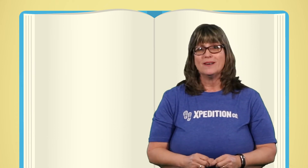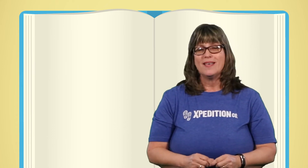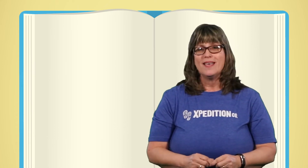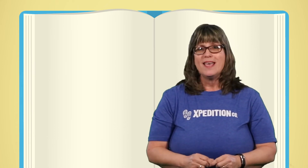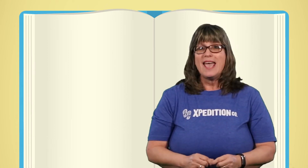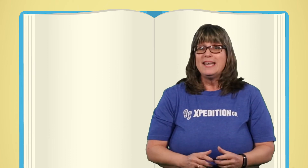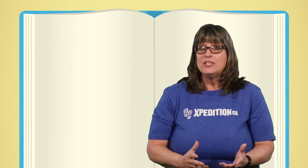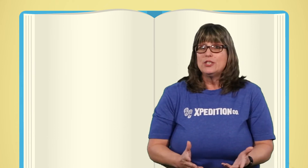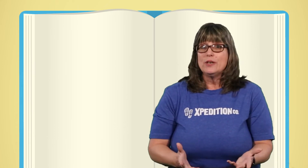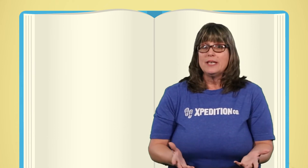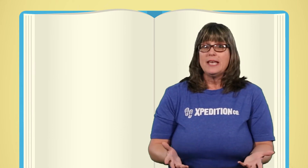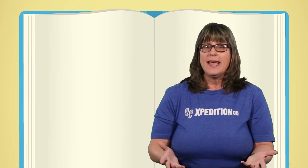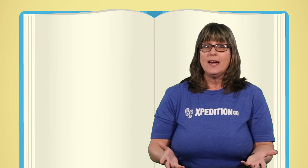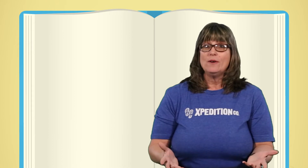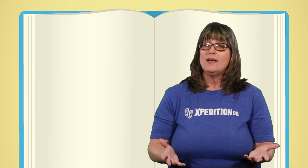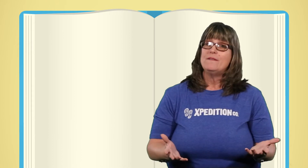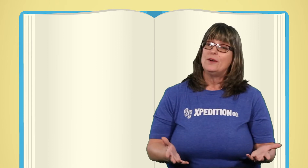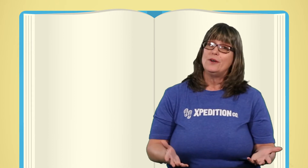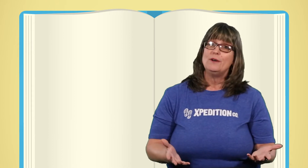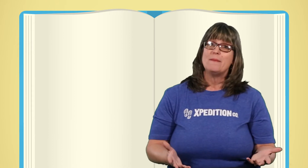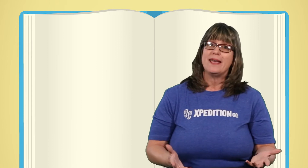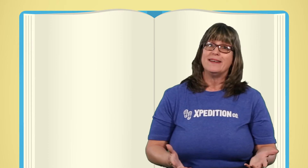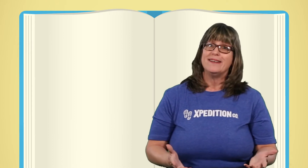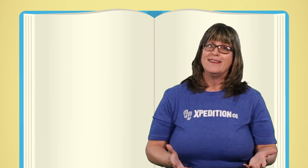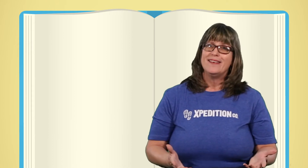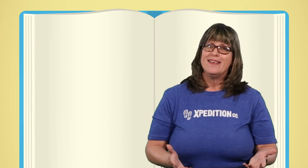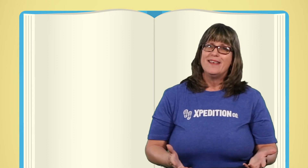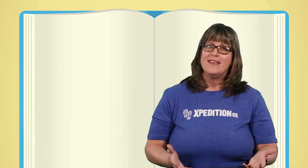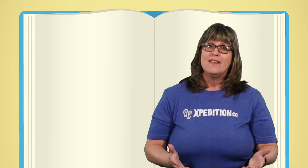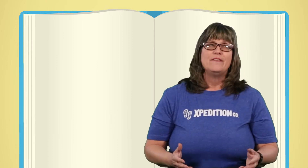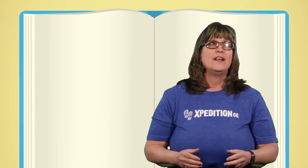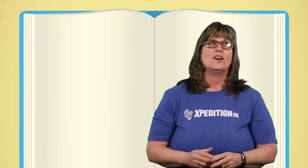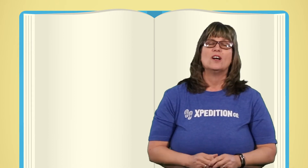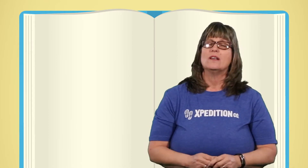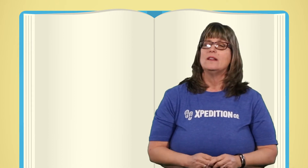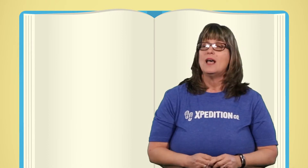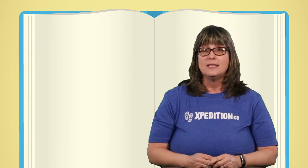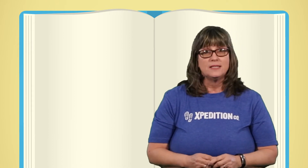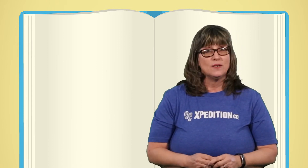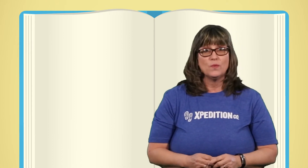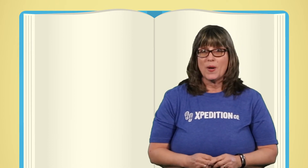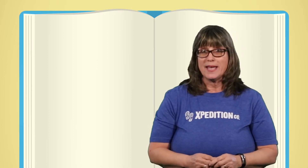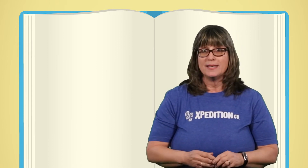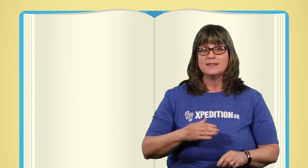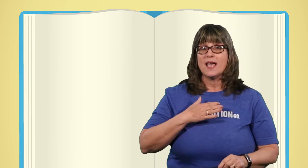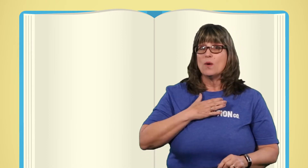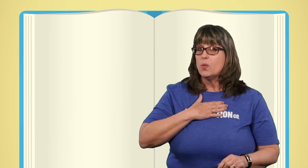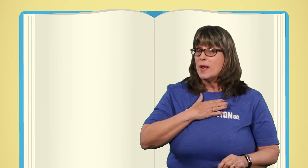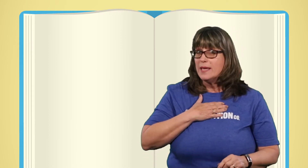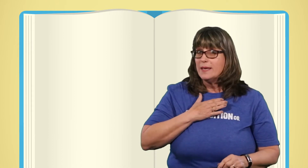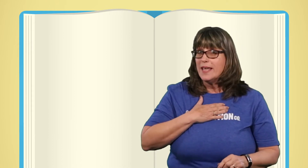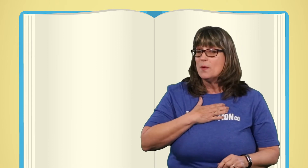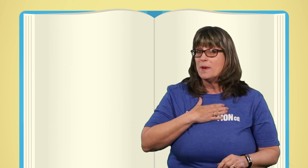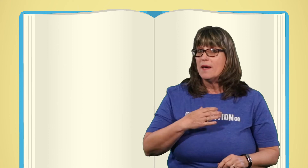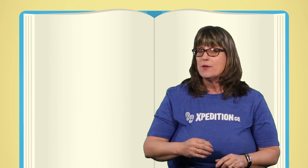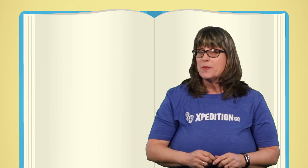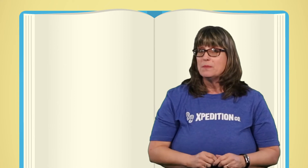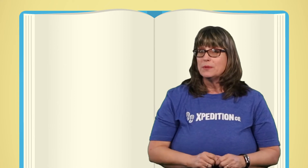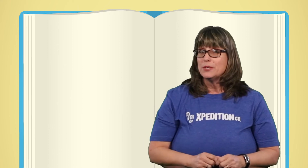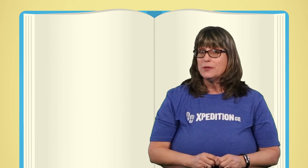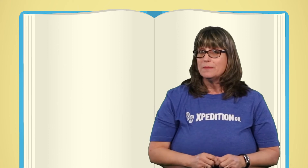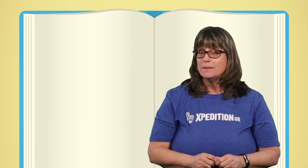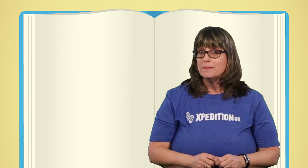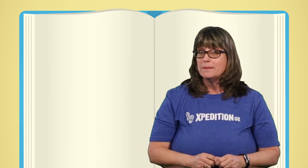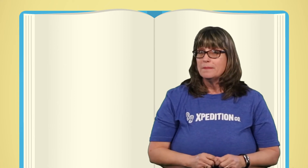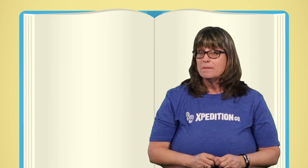helper, and he took care of the hurt man. There are lots of ways that we can help other